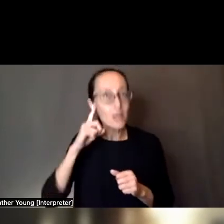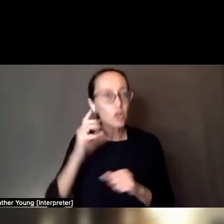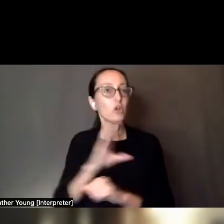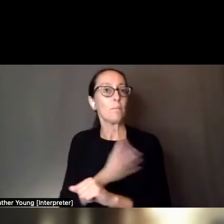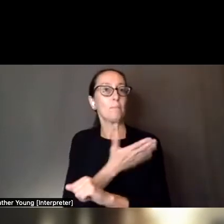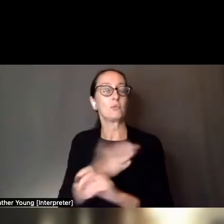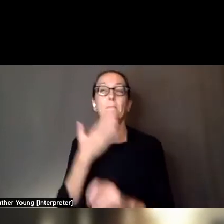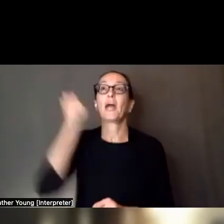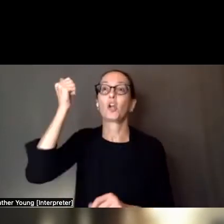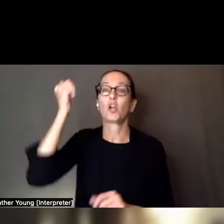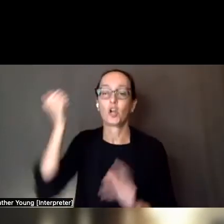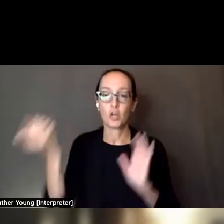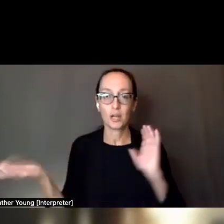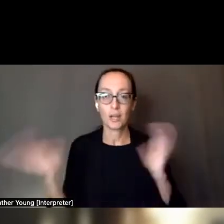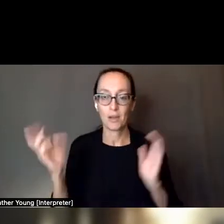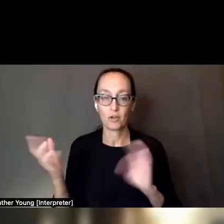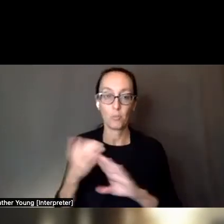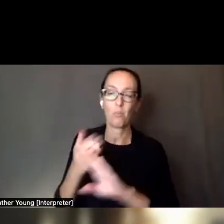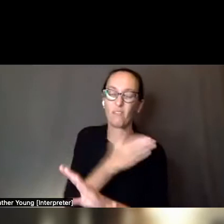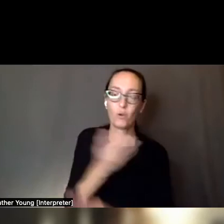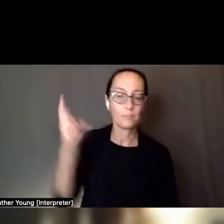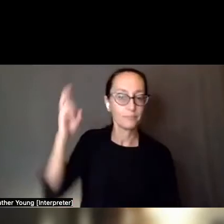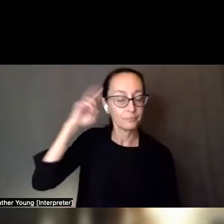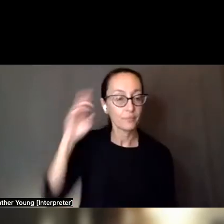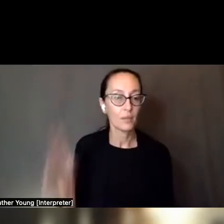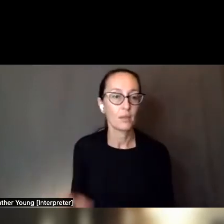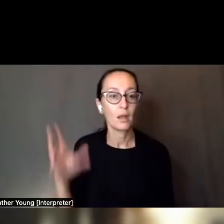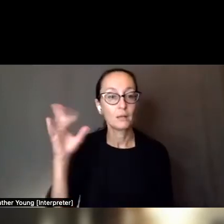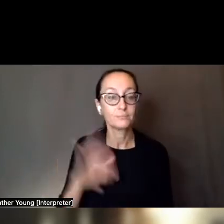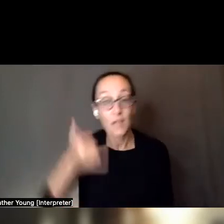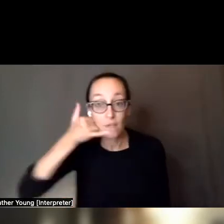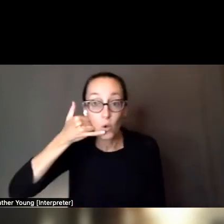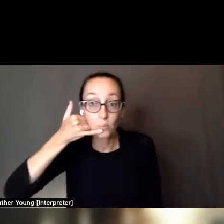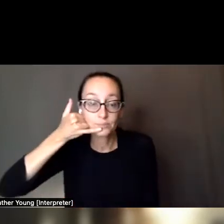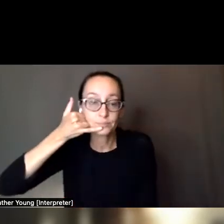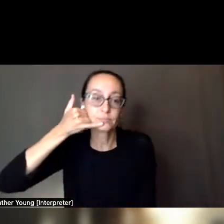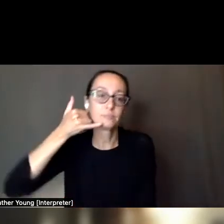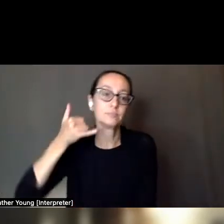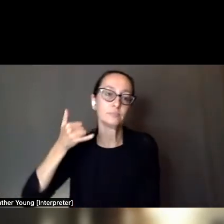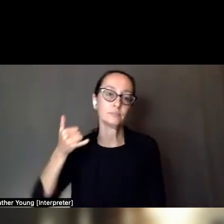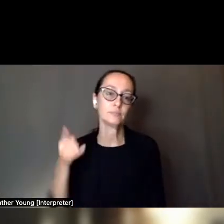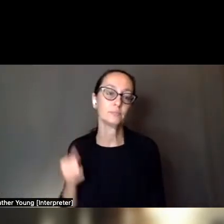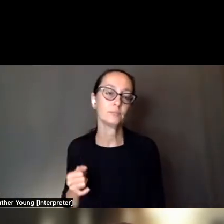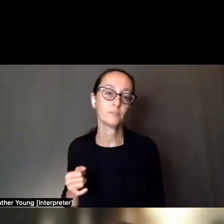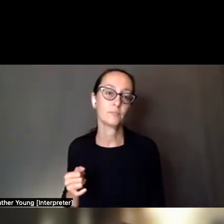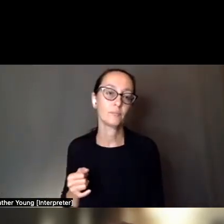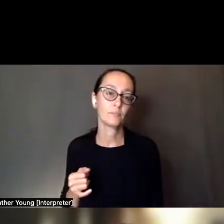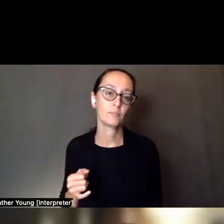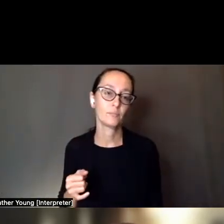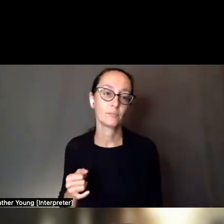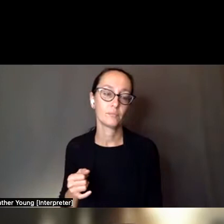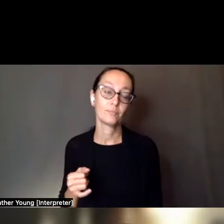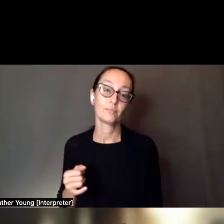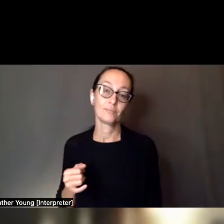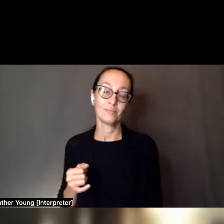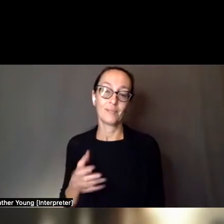And how about using the telephone? The telephone for me is great. It was the thing that my mother most